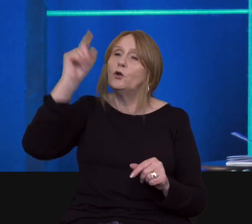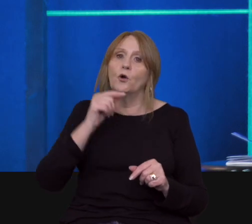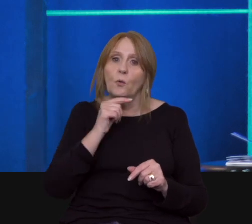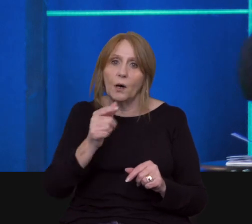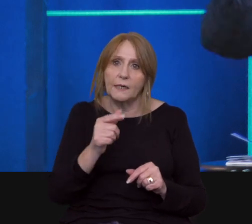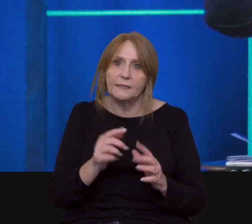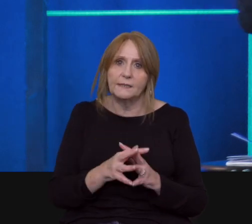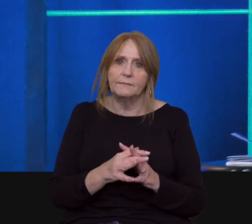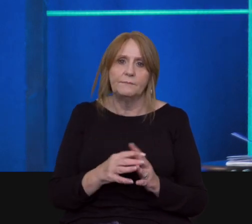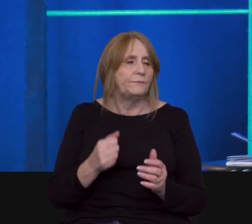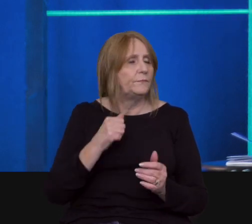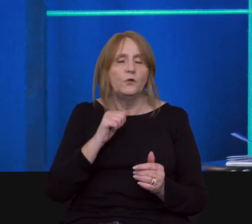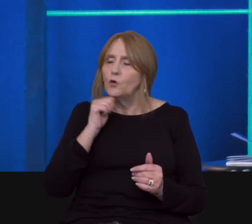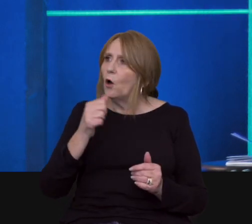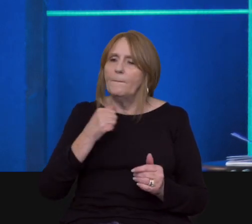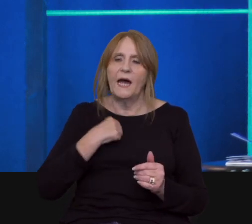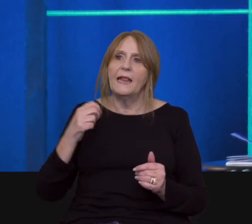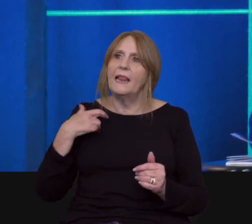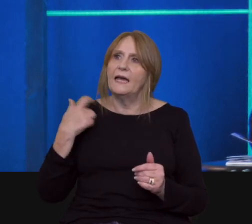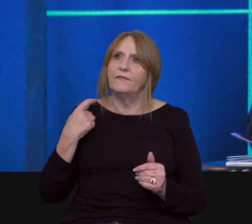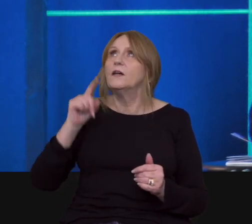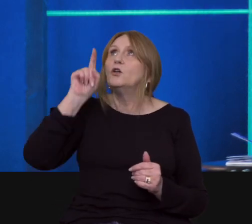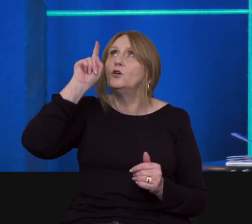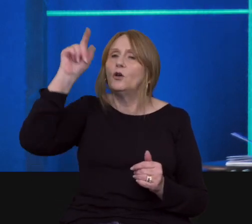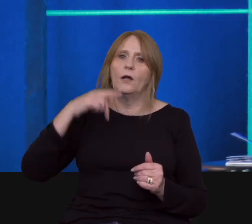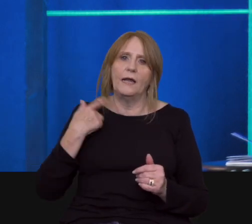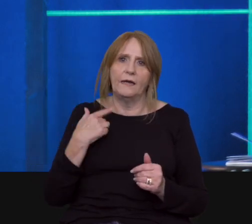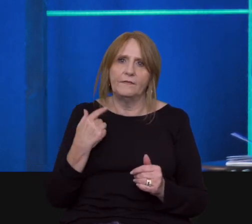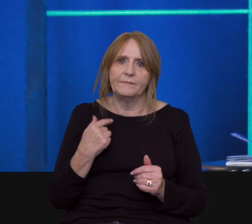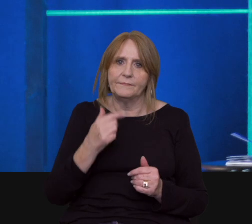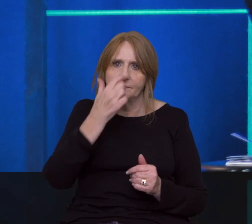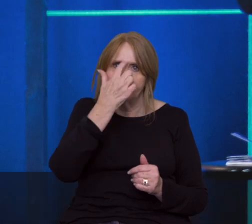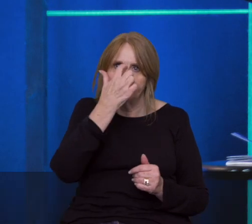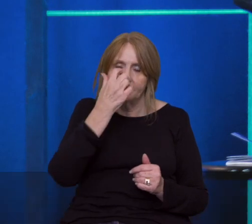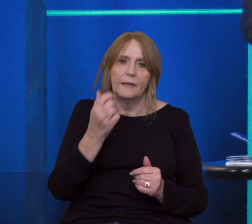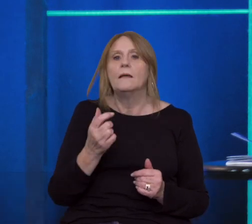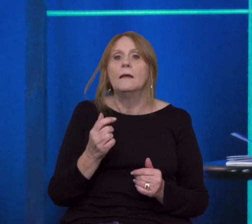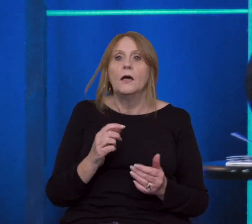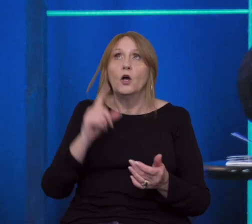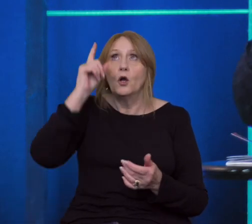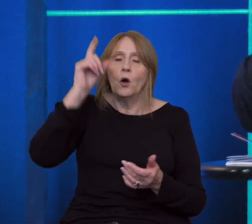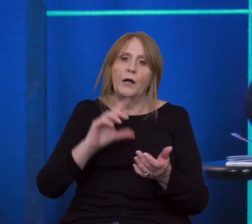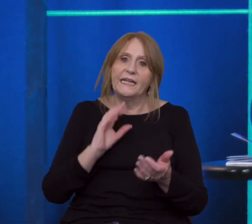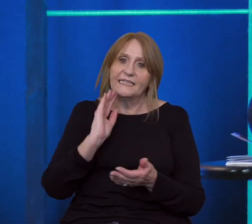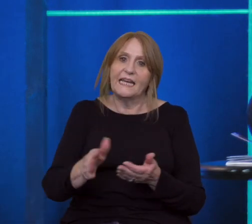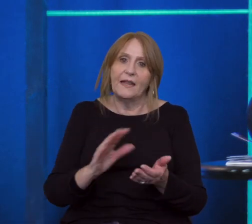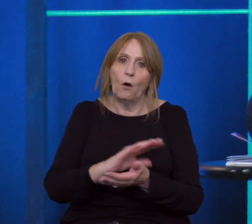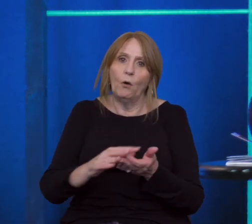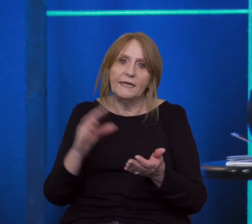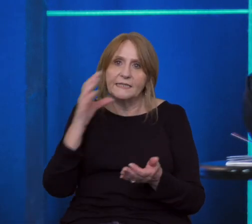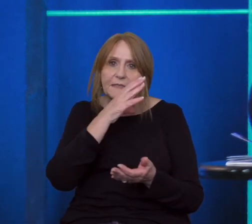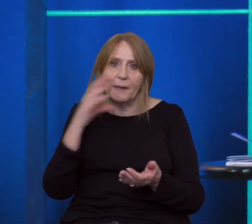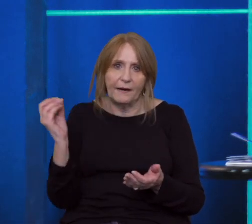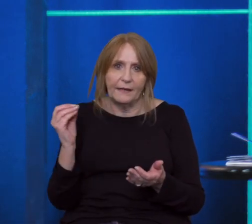and He promised that even though He was going back up into heaven, He would send another, the Holy Spirit, who would take of His words, reveal them to